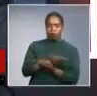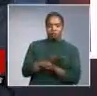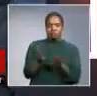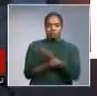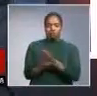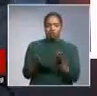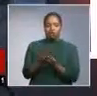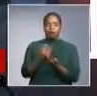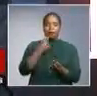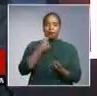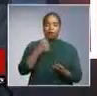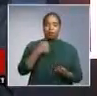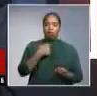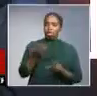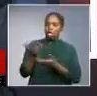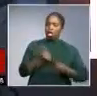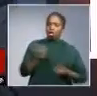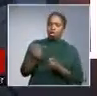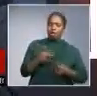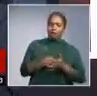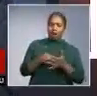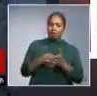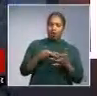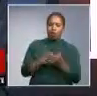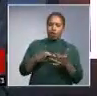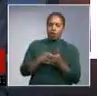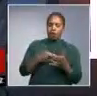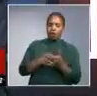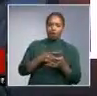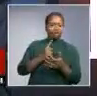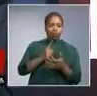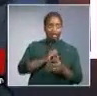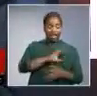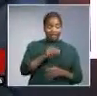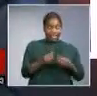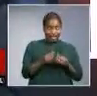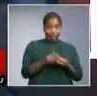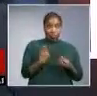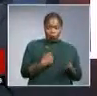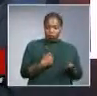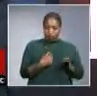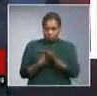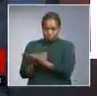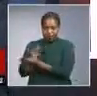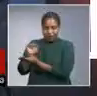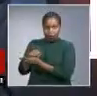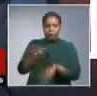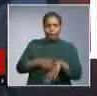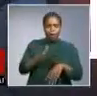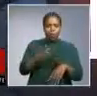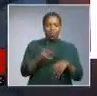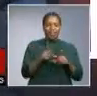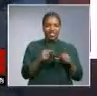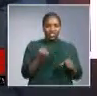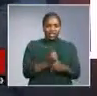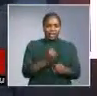We don't have a case where we import a lot of their products, but we don't send products there as well. South Africa actually exports a lot of finished products,